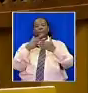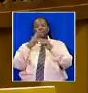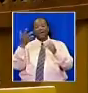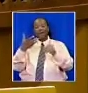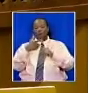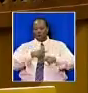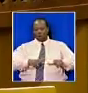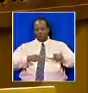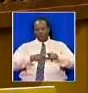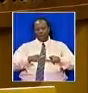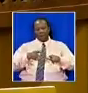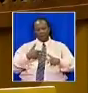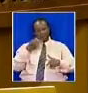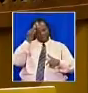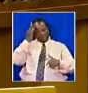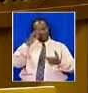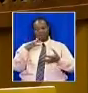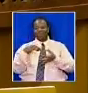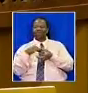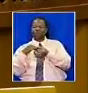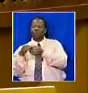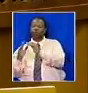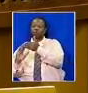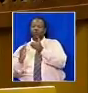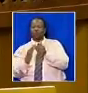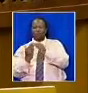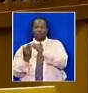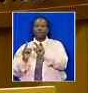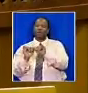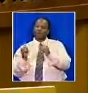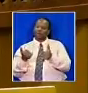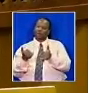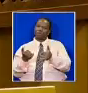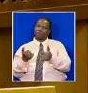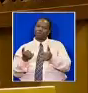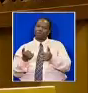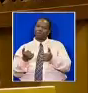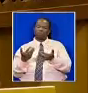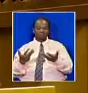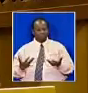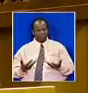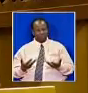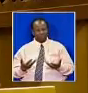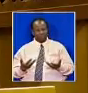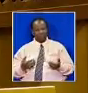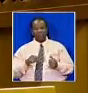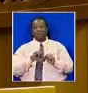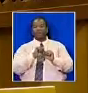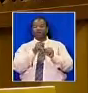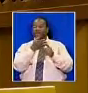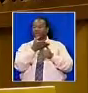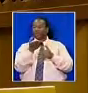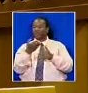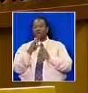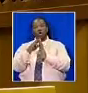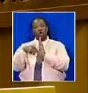people and the implementation level of our enjoined government. The role of cities, given their